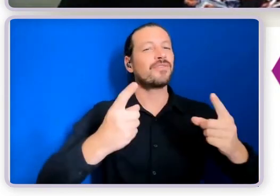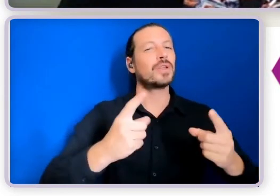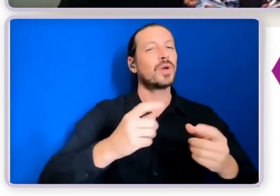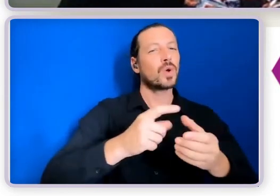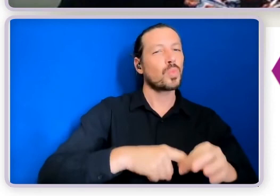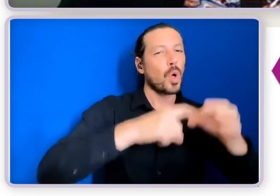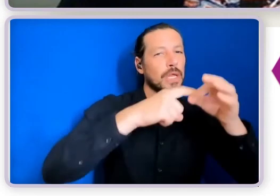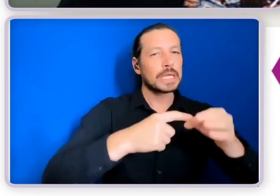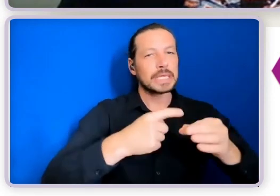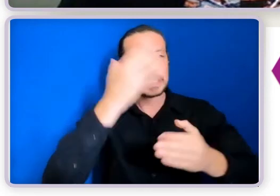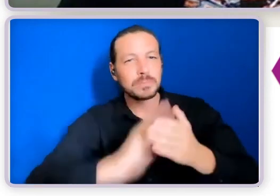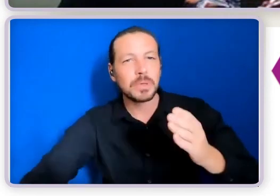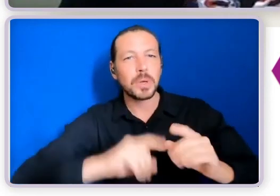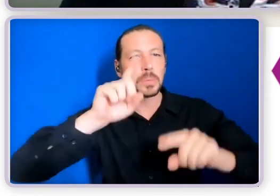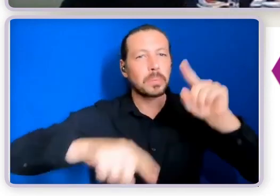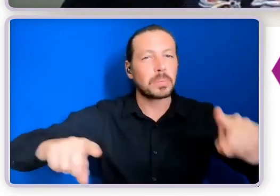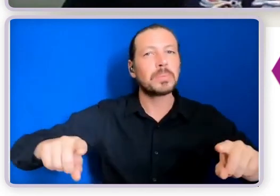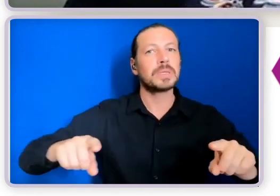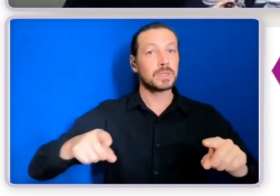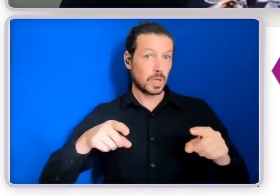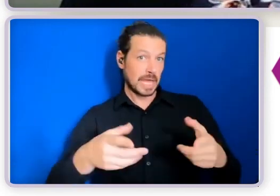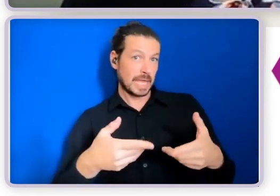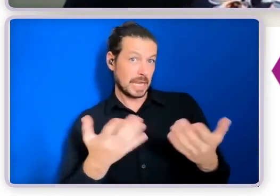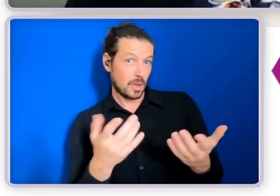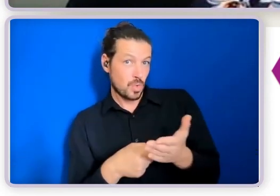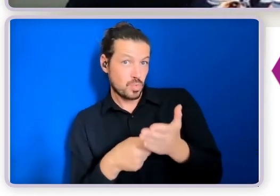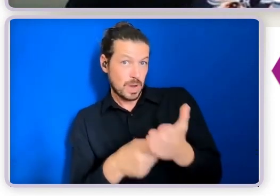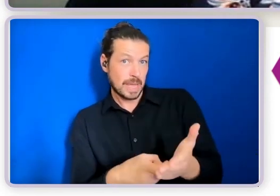you would please recommend or suggest shortlisting?